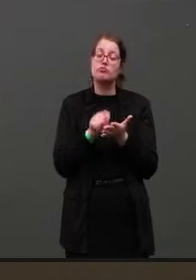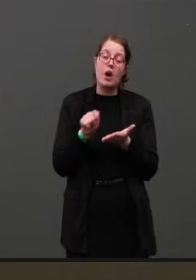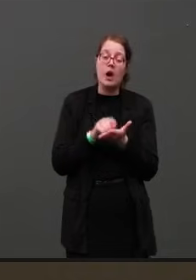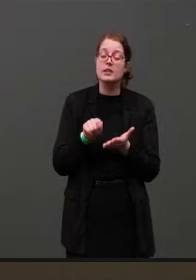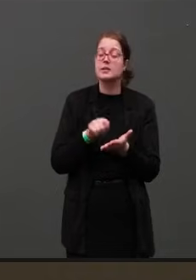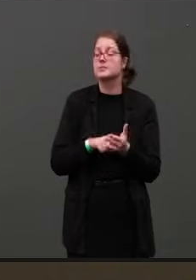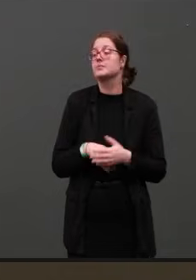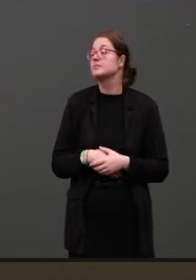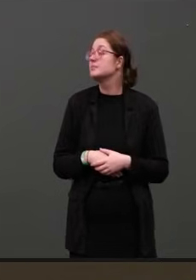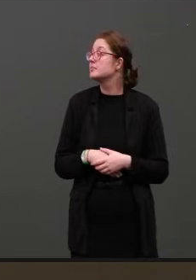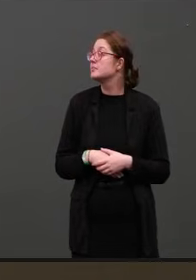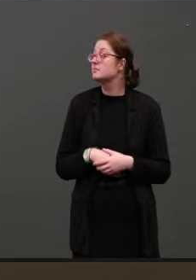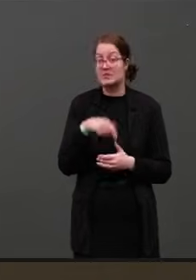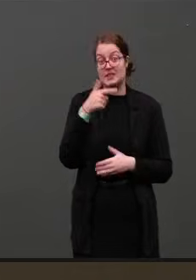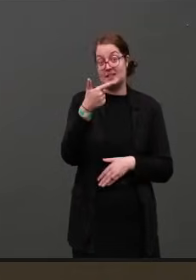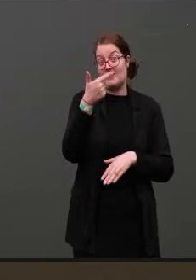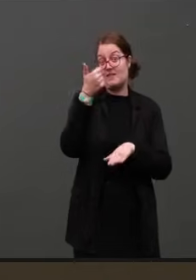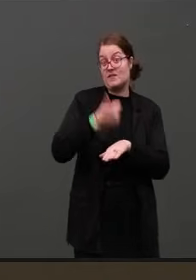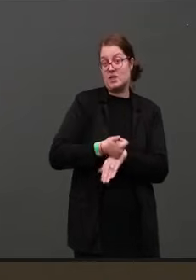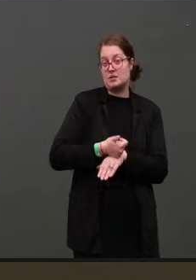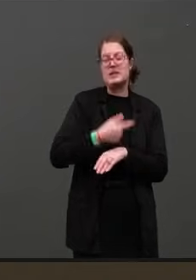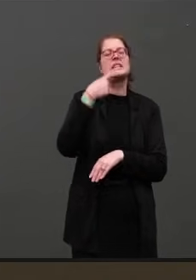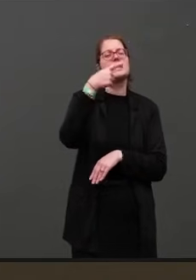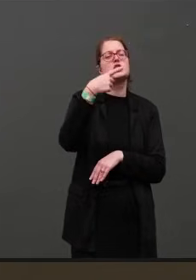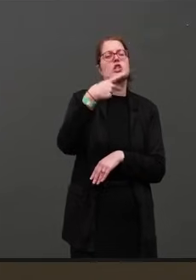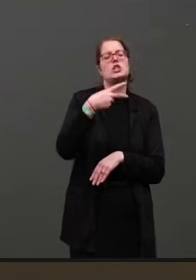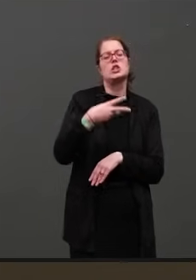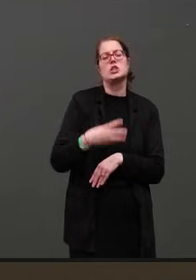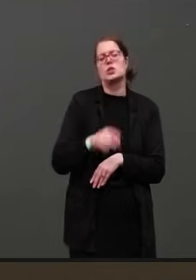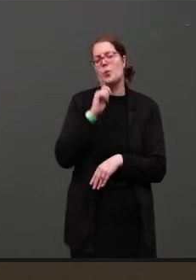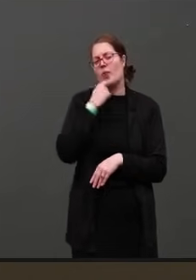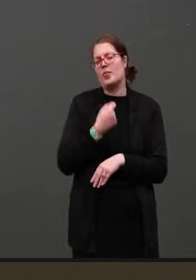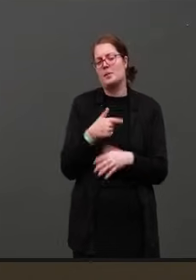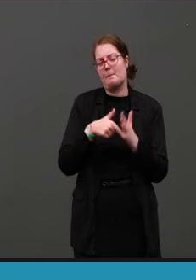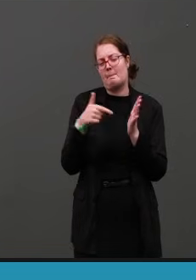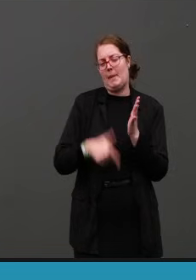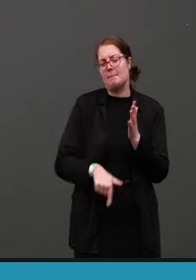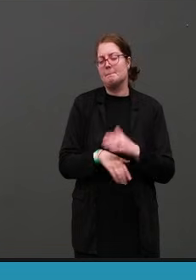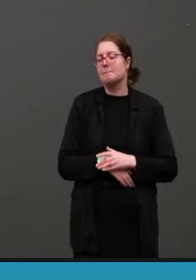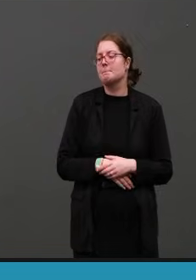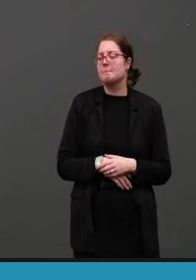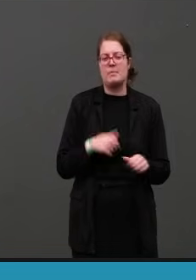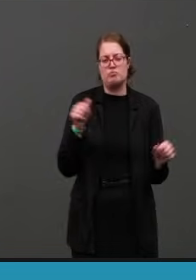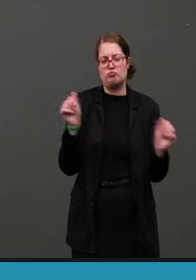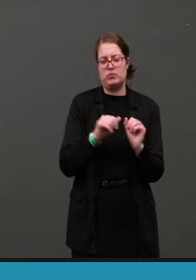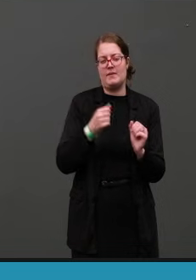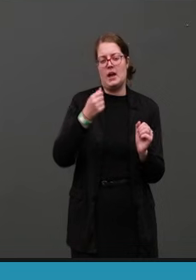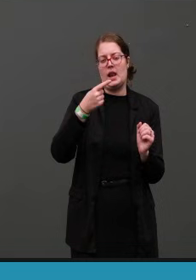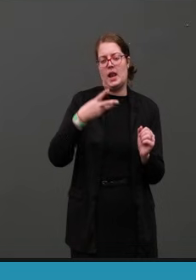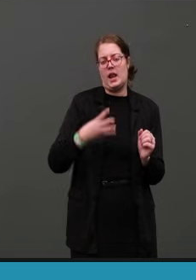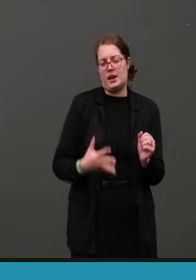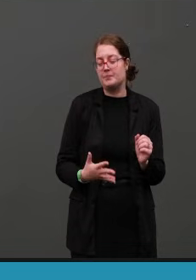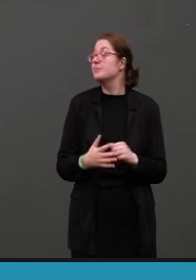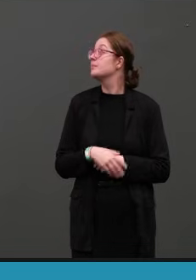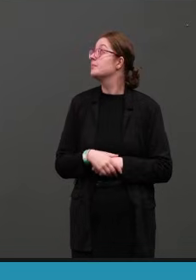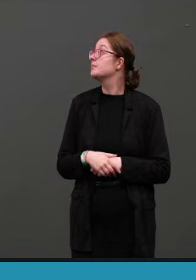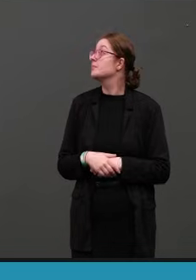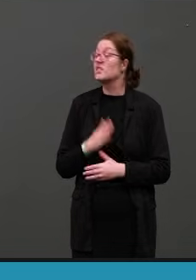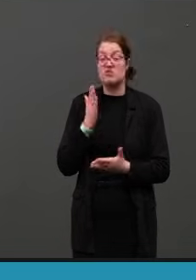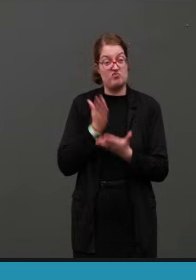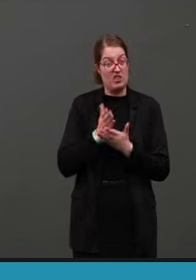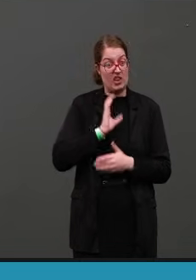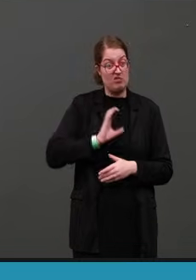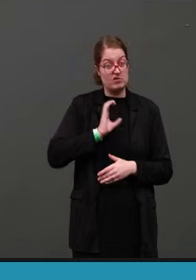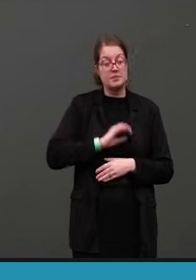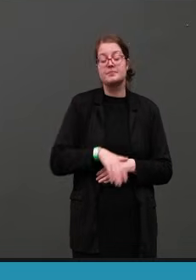7 fundamentals. I'll go through each of them in turn in detail, but let's go through them all briefly now. Real characters at